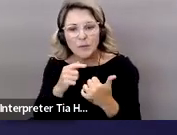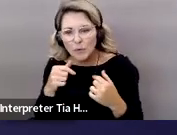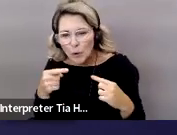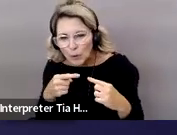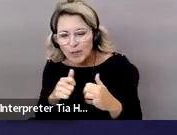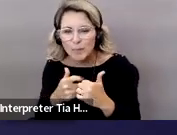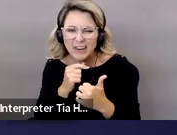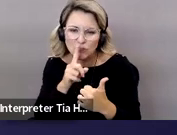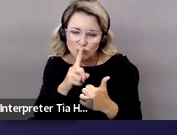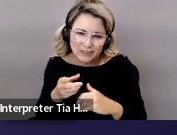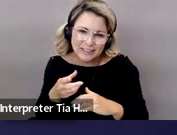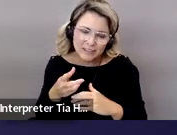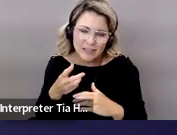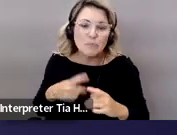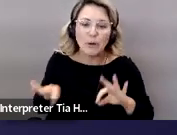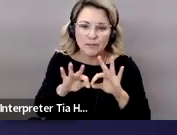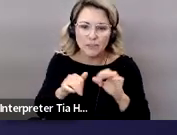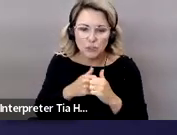of the scoring rubric.